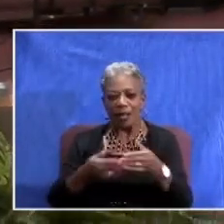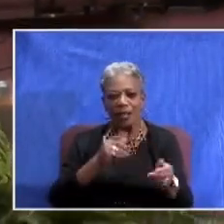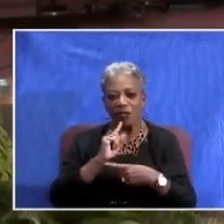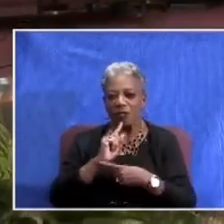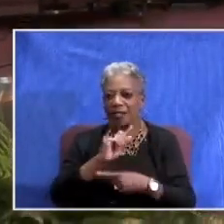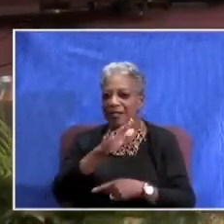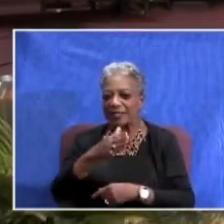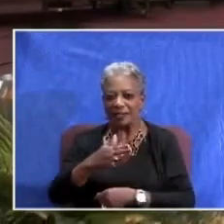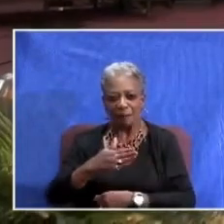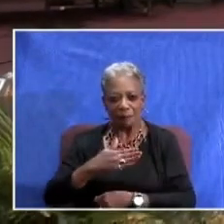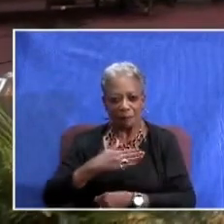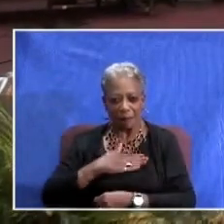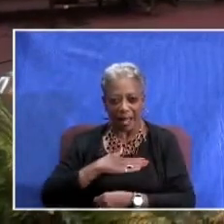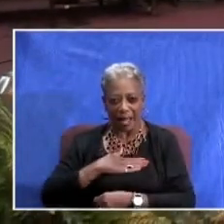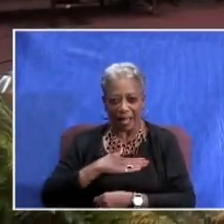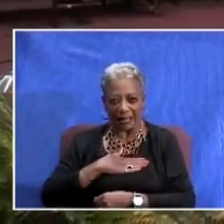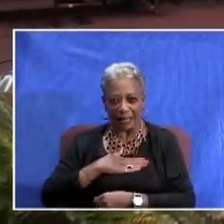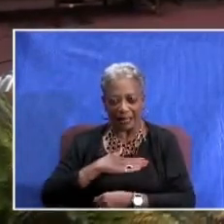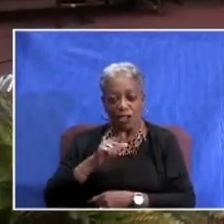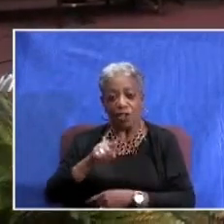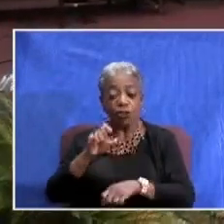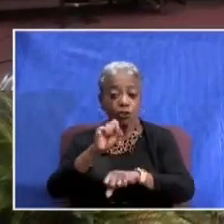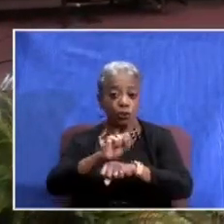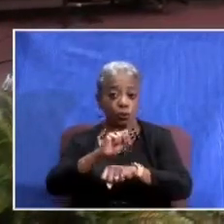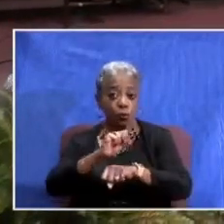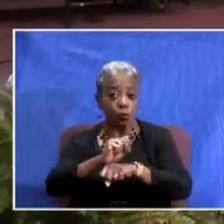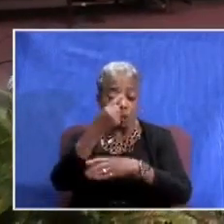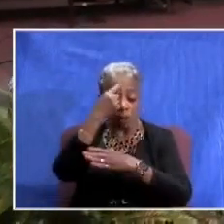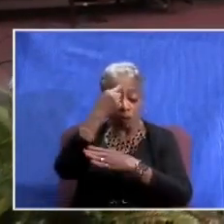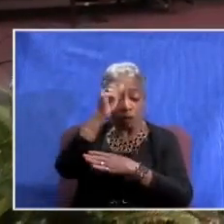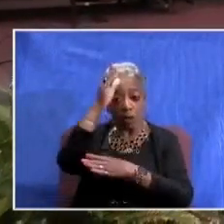you think that just because you work for the man.